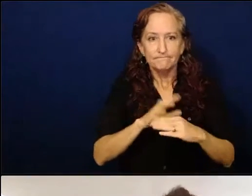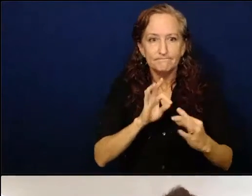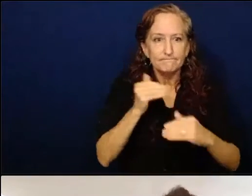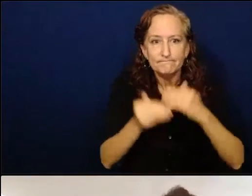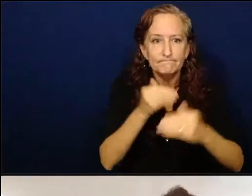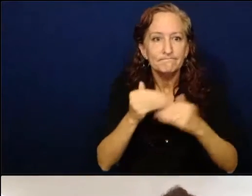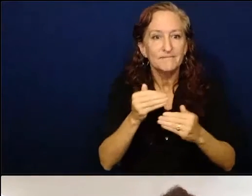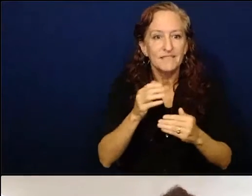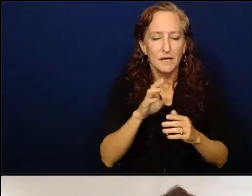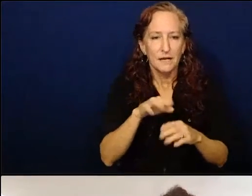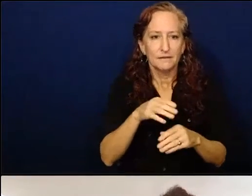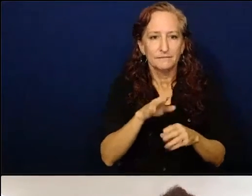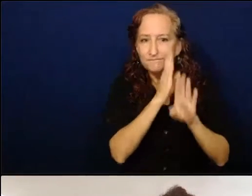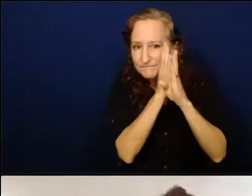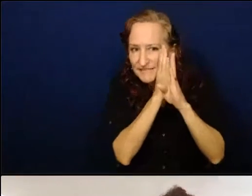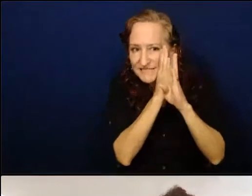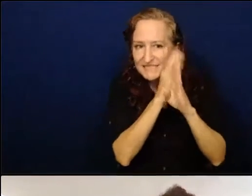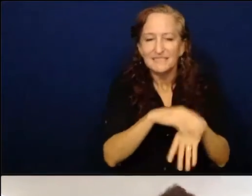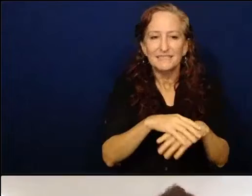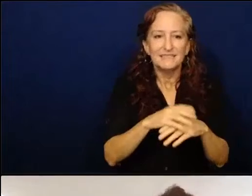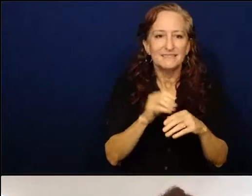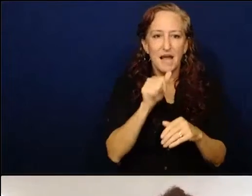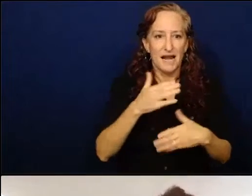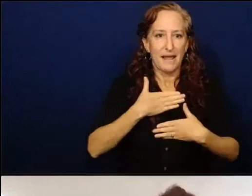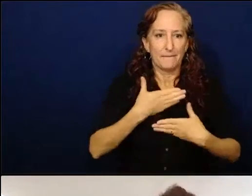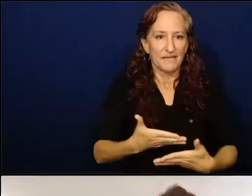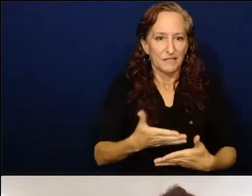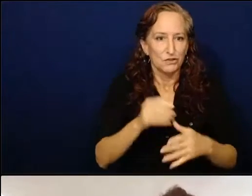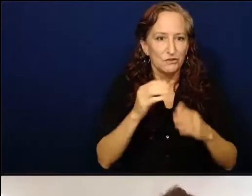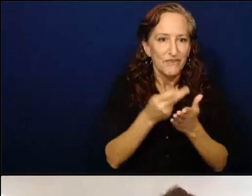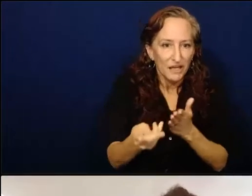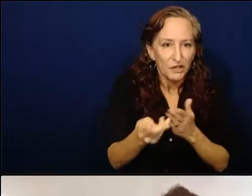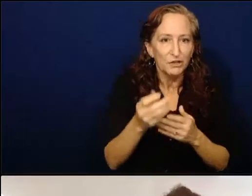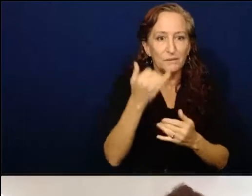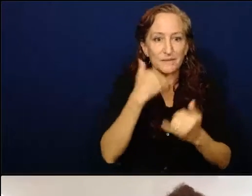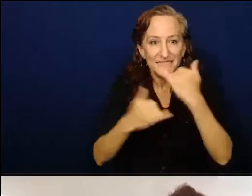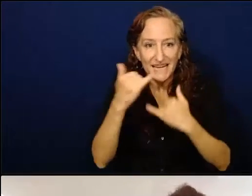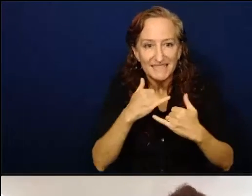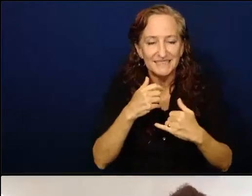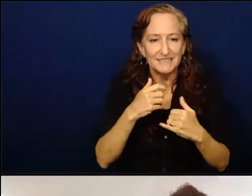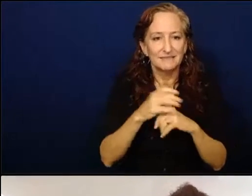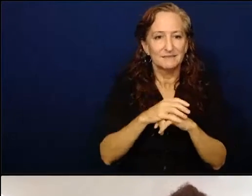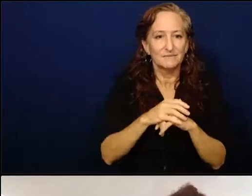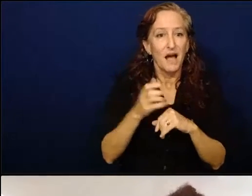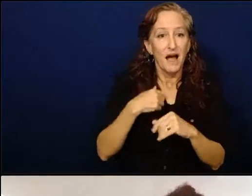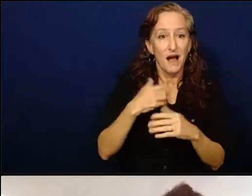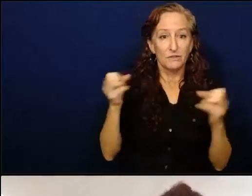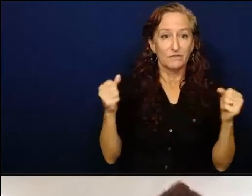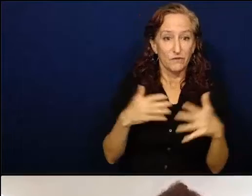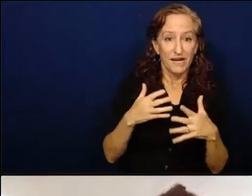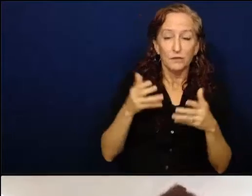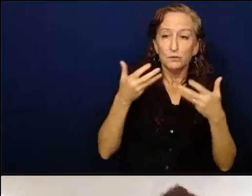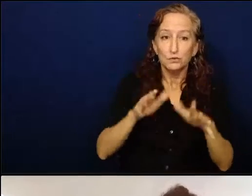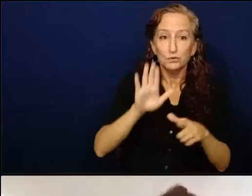admit to failures and mistakes and just keep pushing on being strong. And I thought that I would lose trust of, investors or the board of